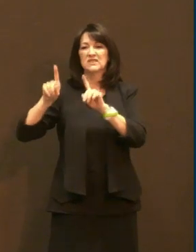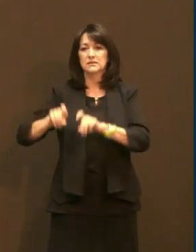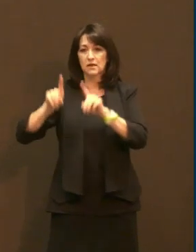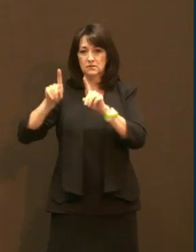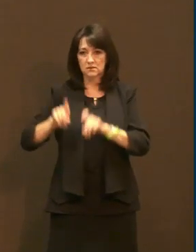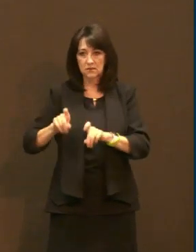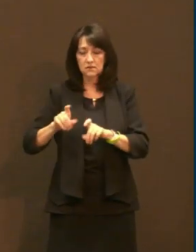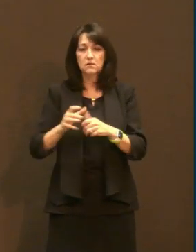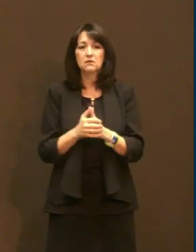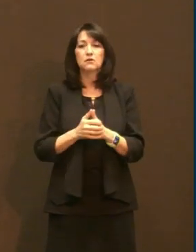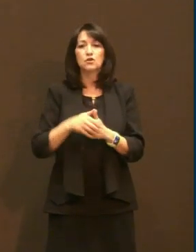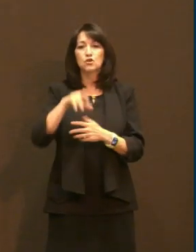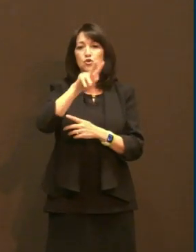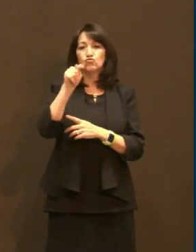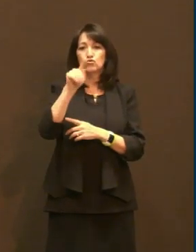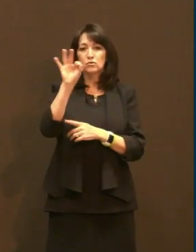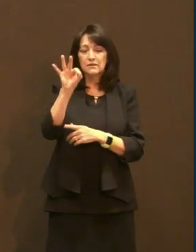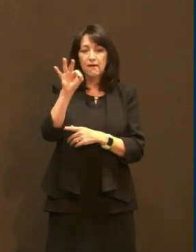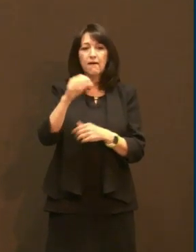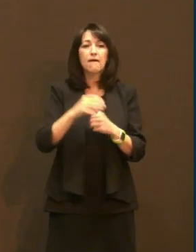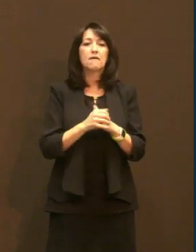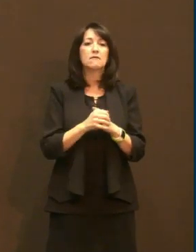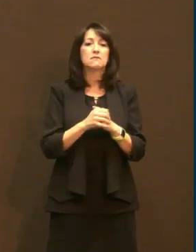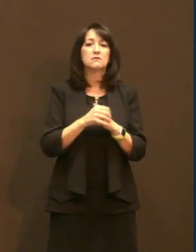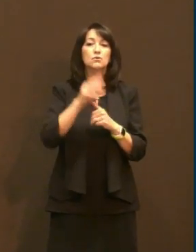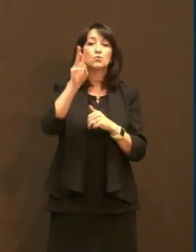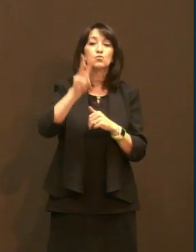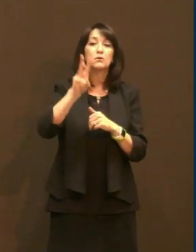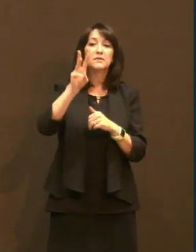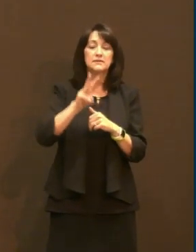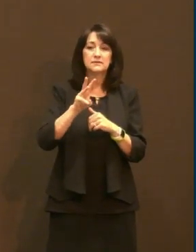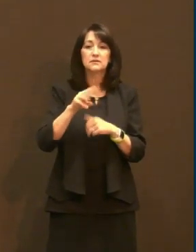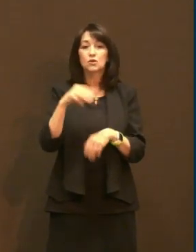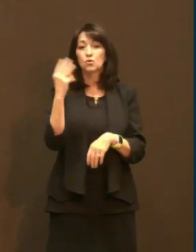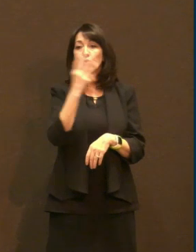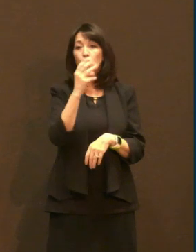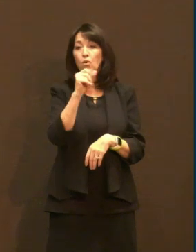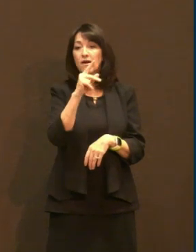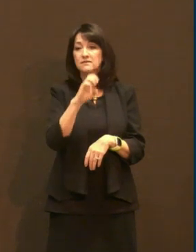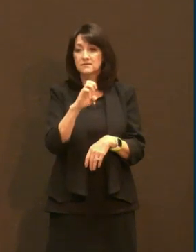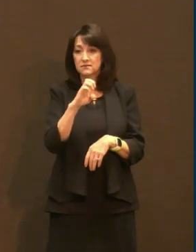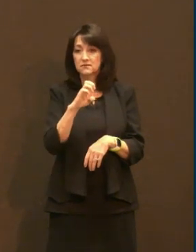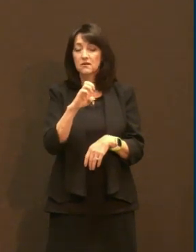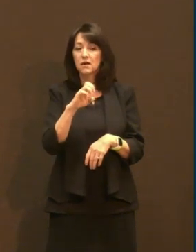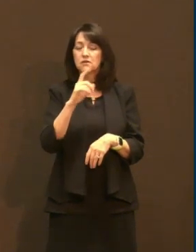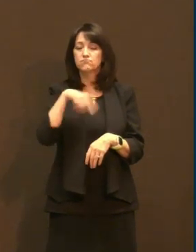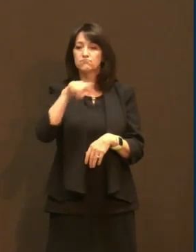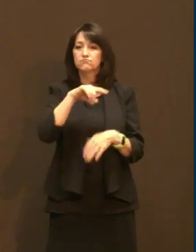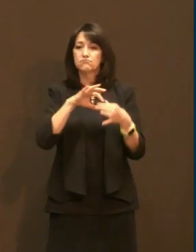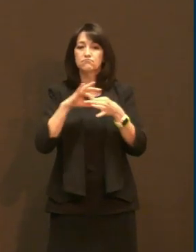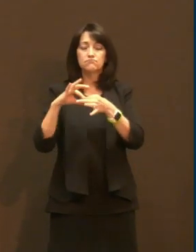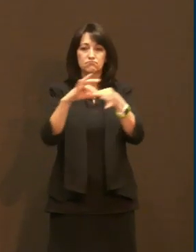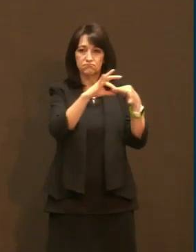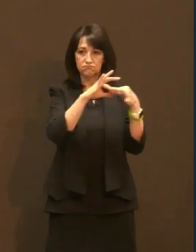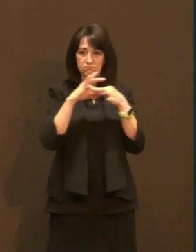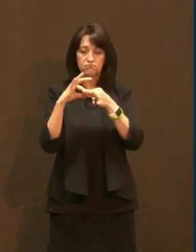in the northeast in the city of Wilmington, over on the west side with in cooperation with the